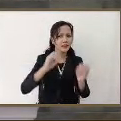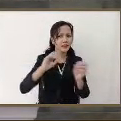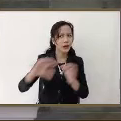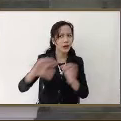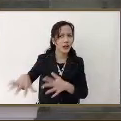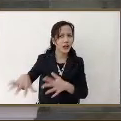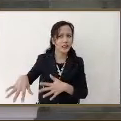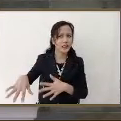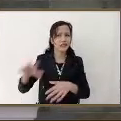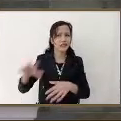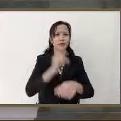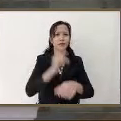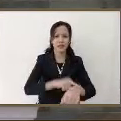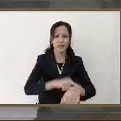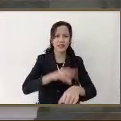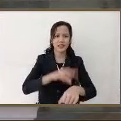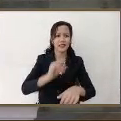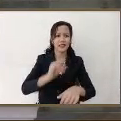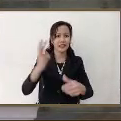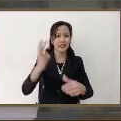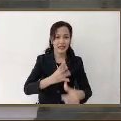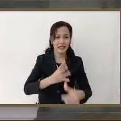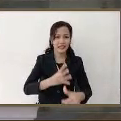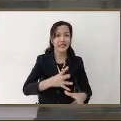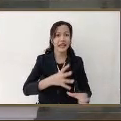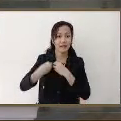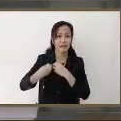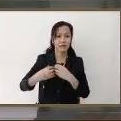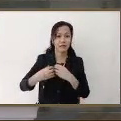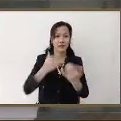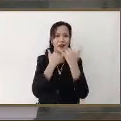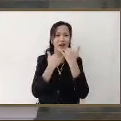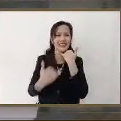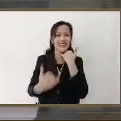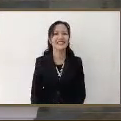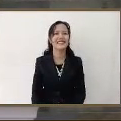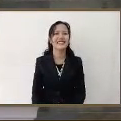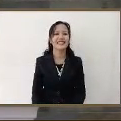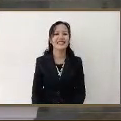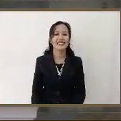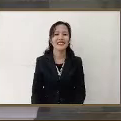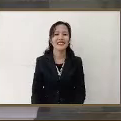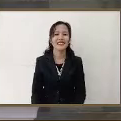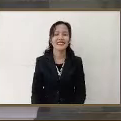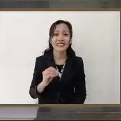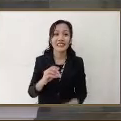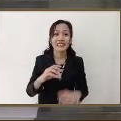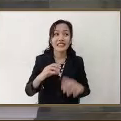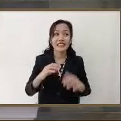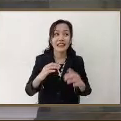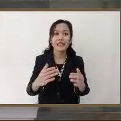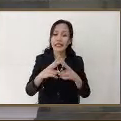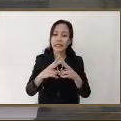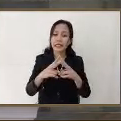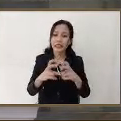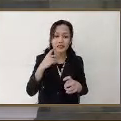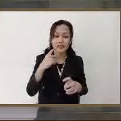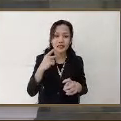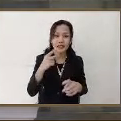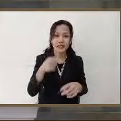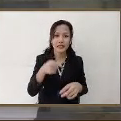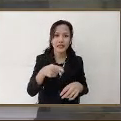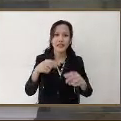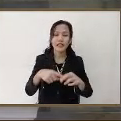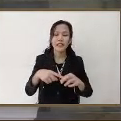admitting wrong. Bagamat sabi ko sa inyo, ito ay nasisentro kay Samuel, kay David, and kay Saul,